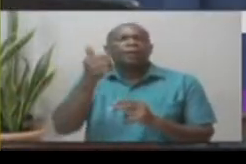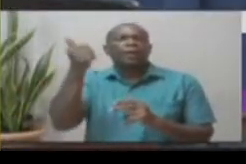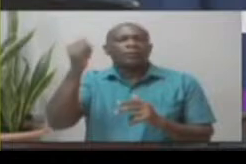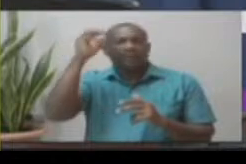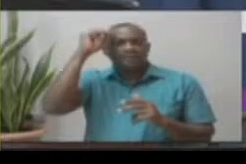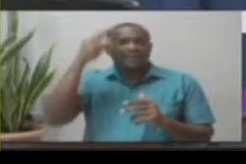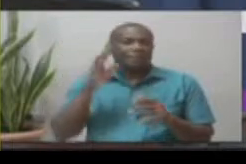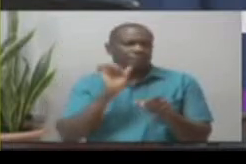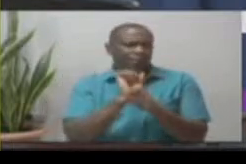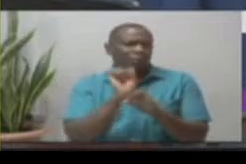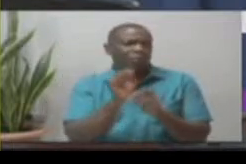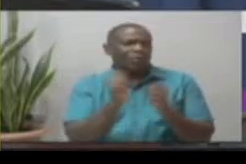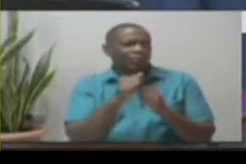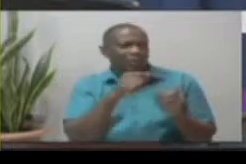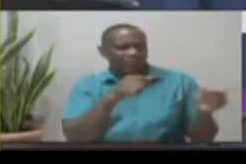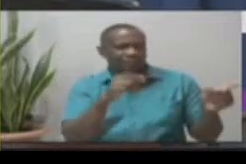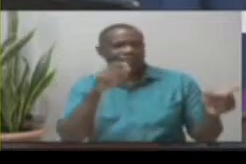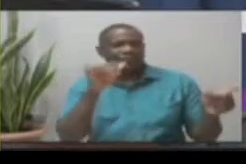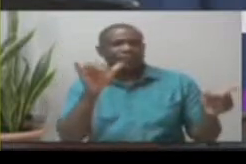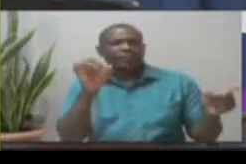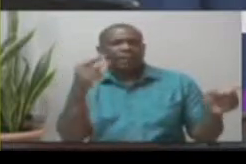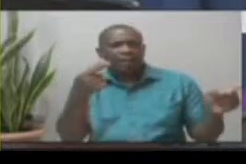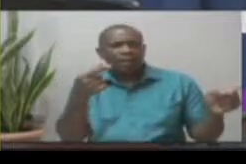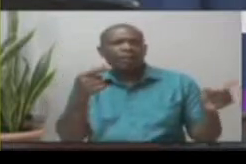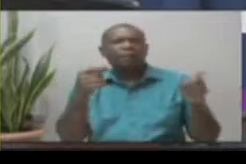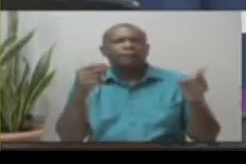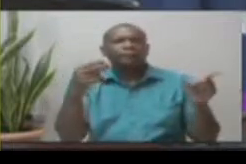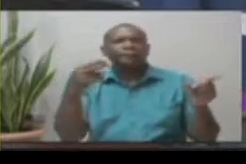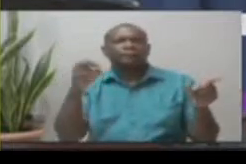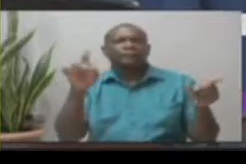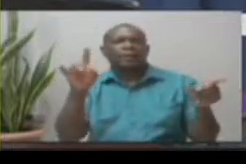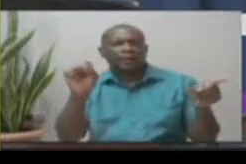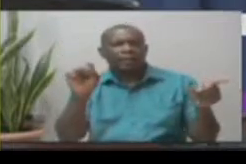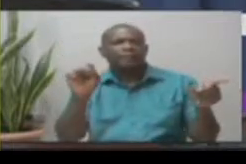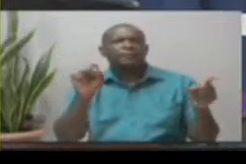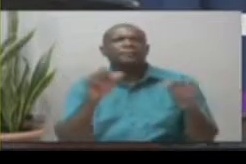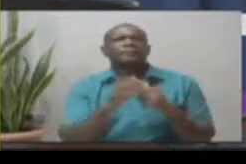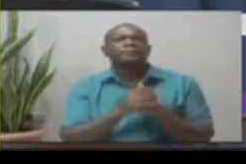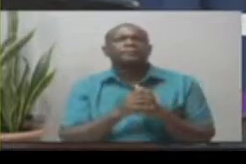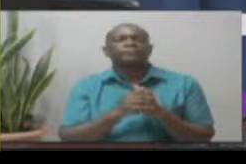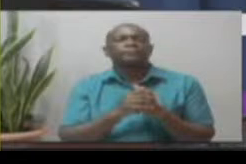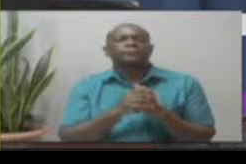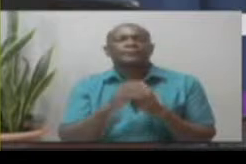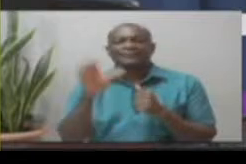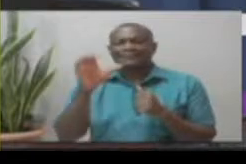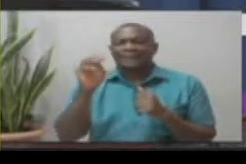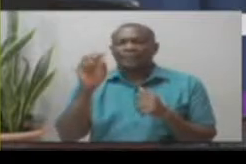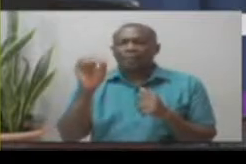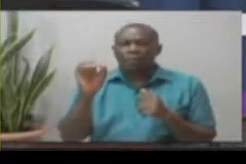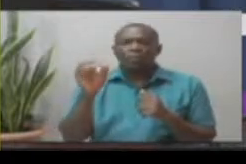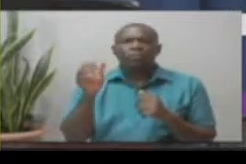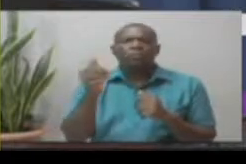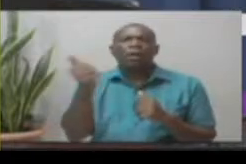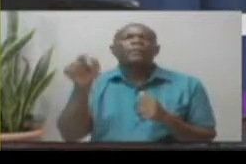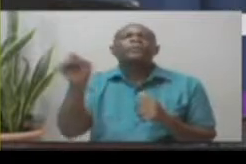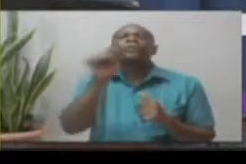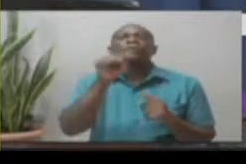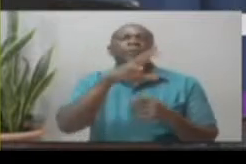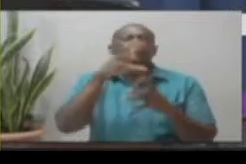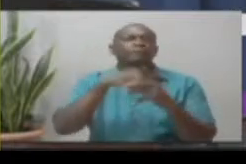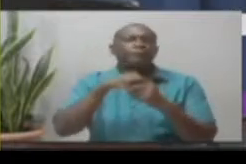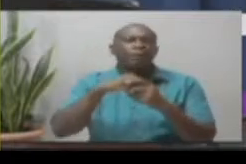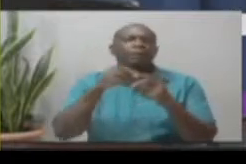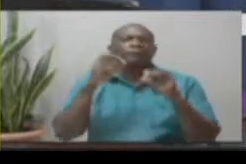Hines, Chief Medical Officer and his team, ladies and gentlemen of the media, citizens, residents, all who are